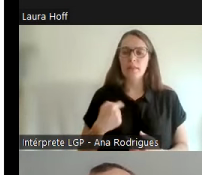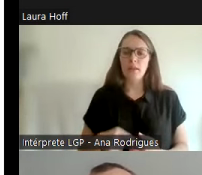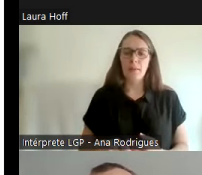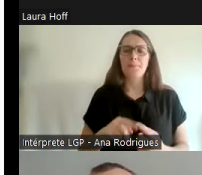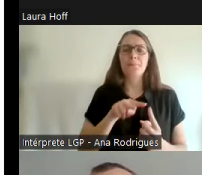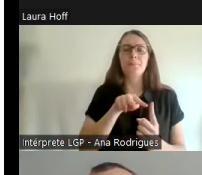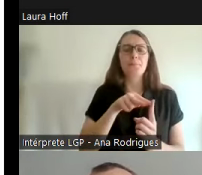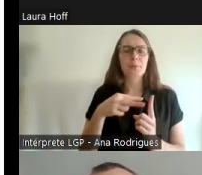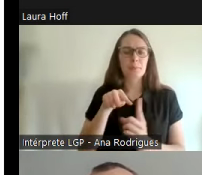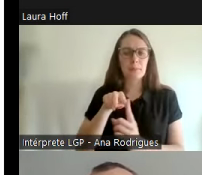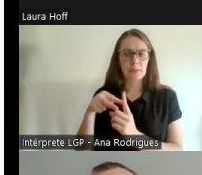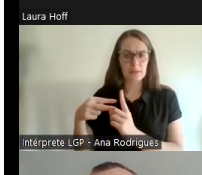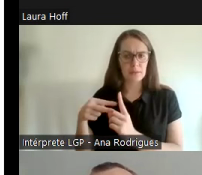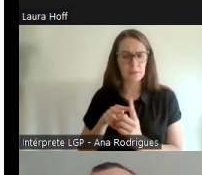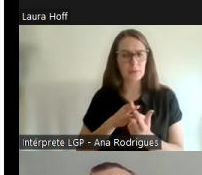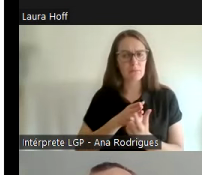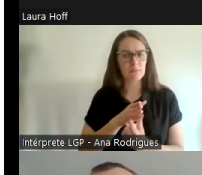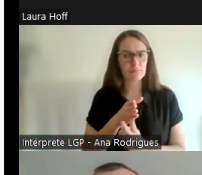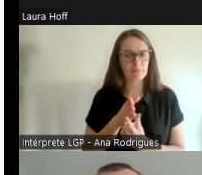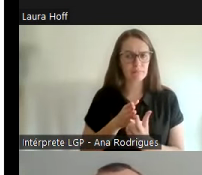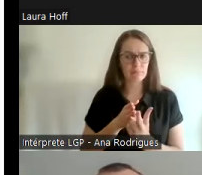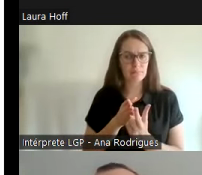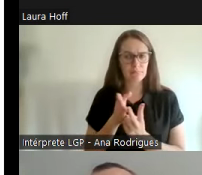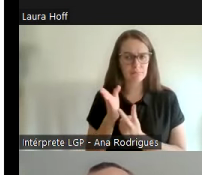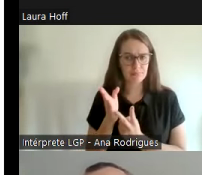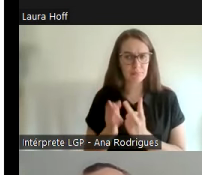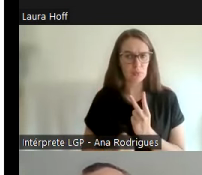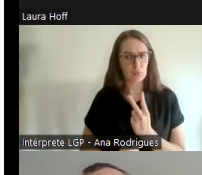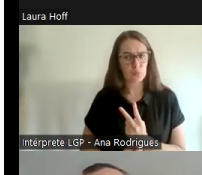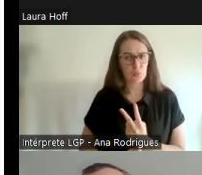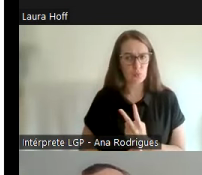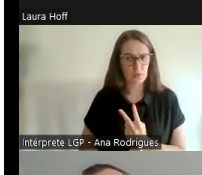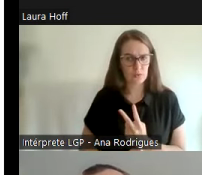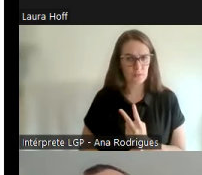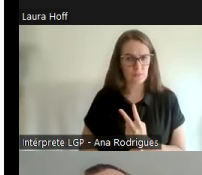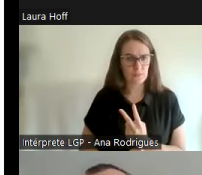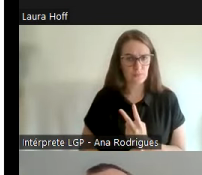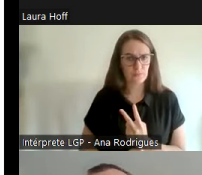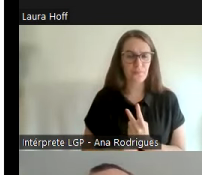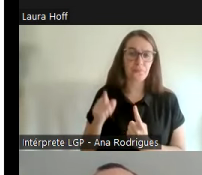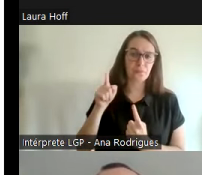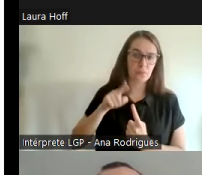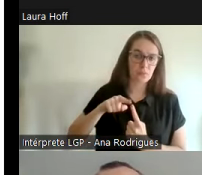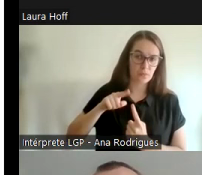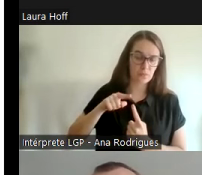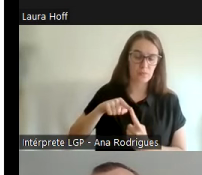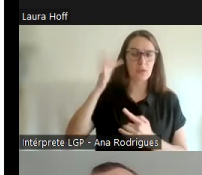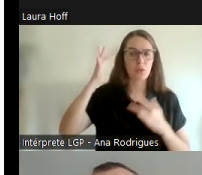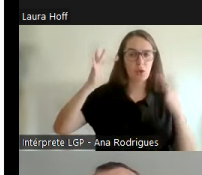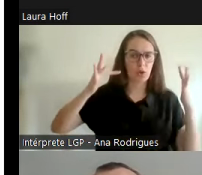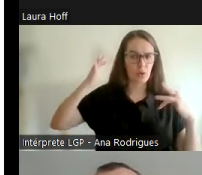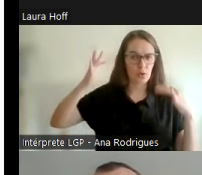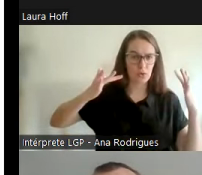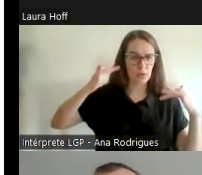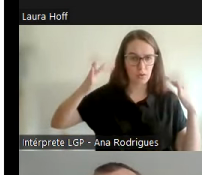We present theoric part to teach